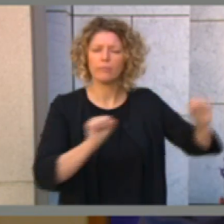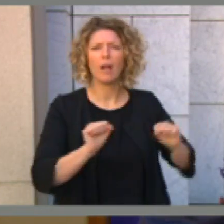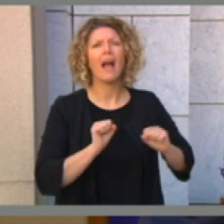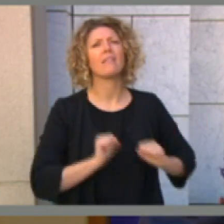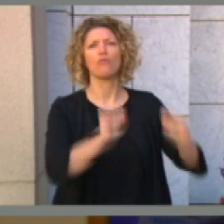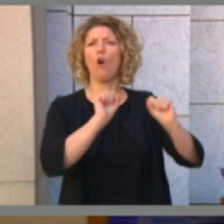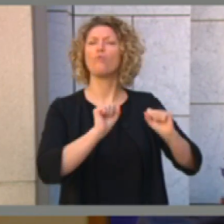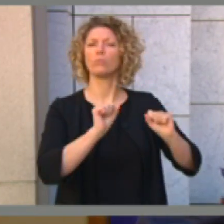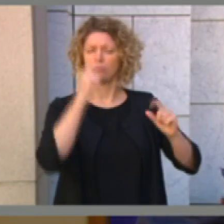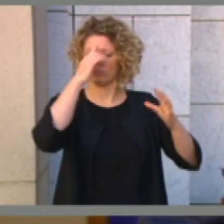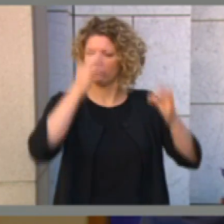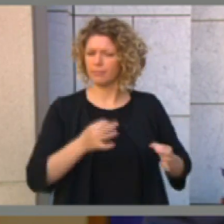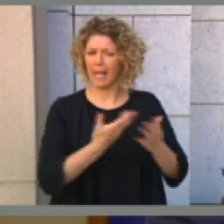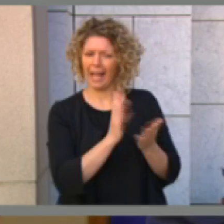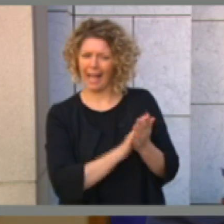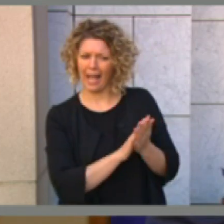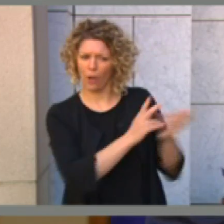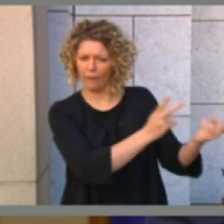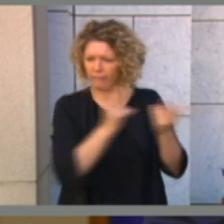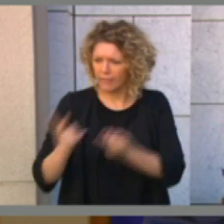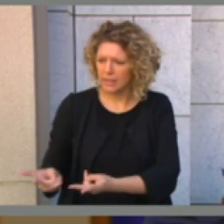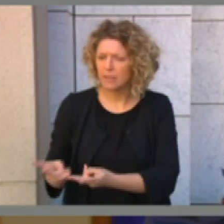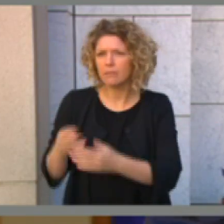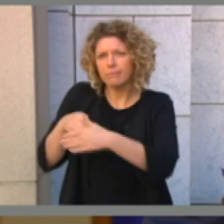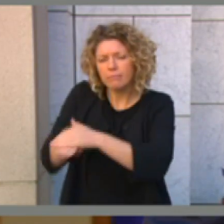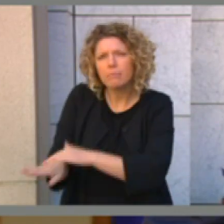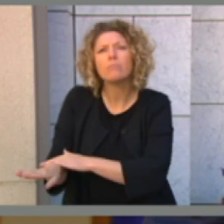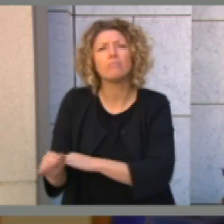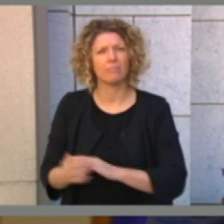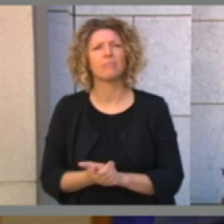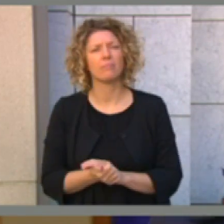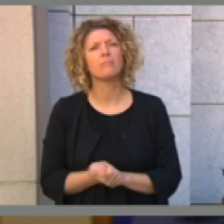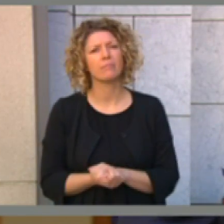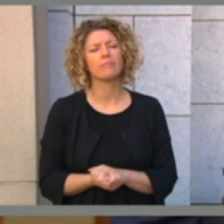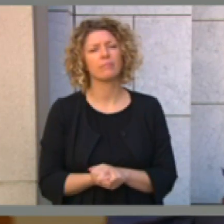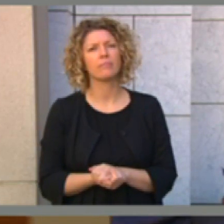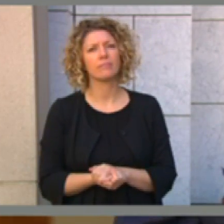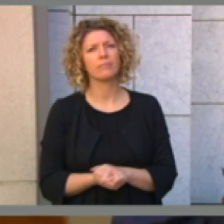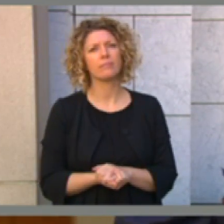sensible arrangements to facilitate those types of visits on a compassionate basis.